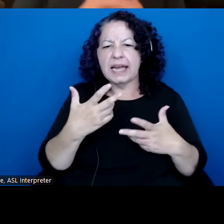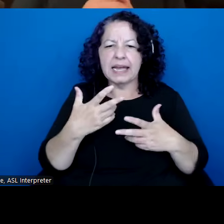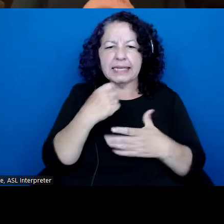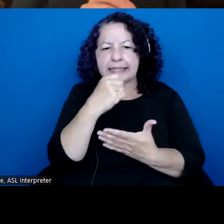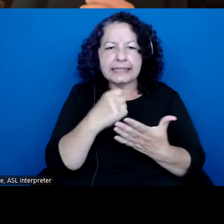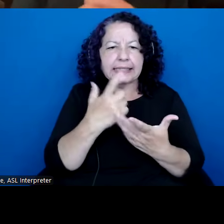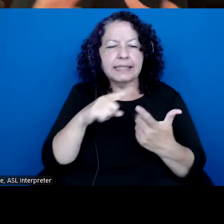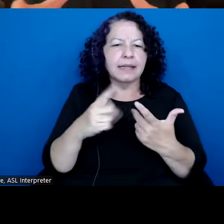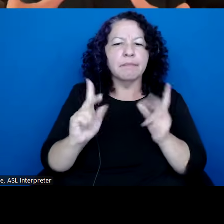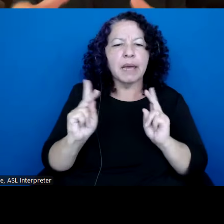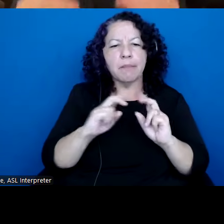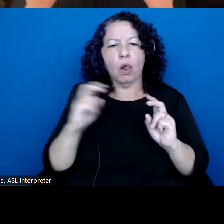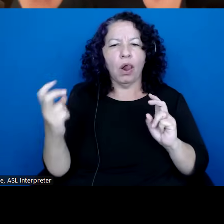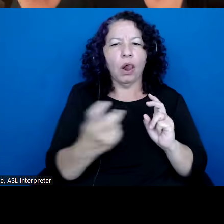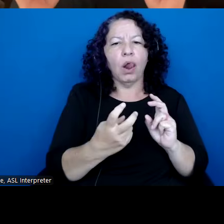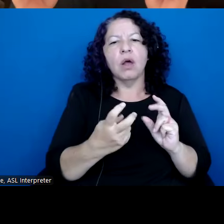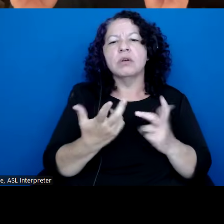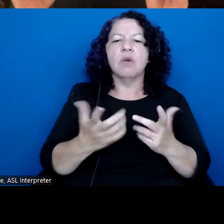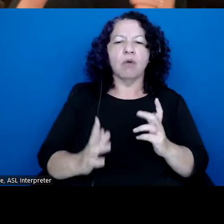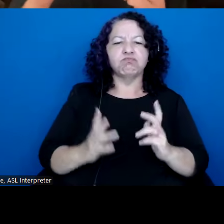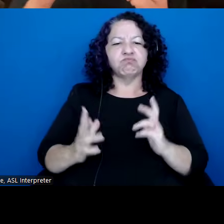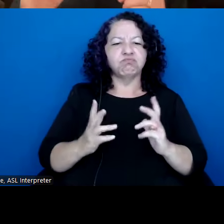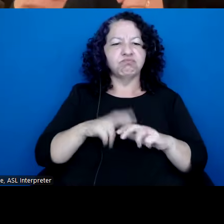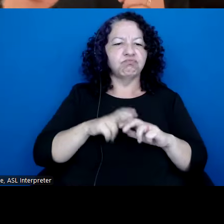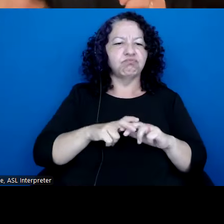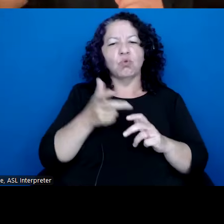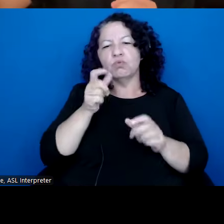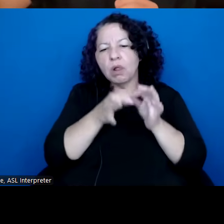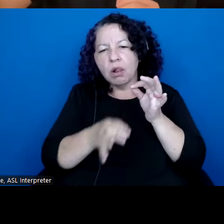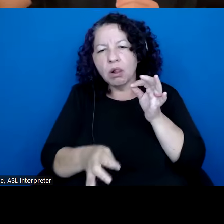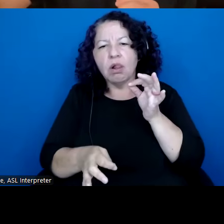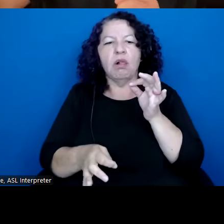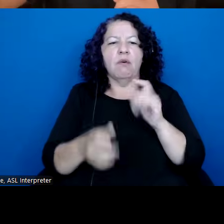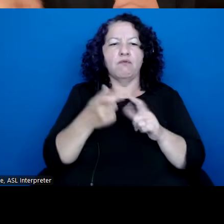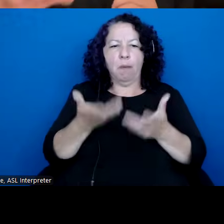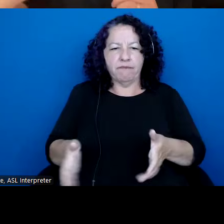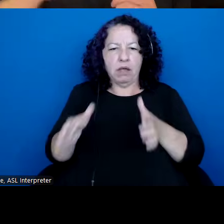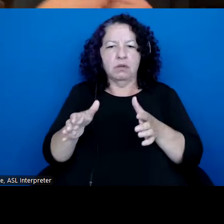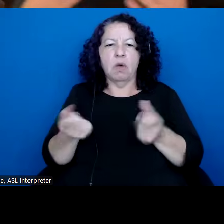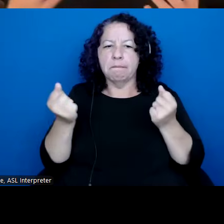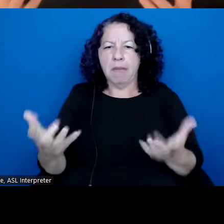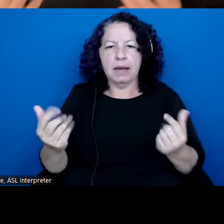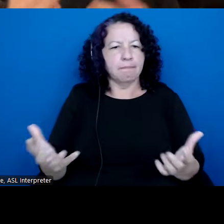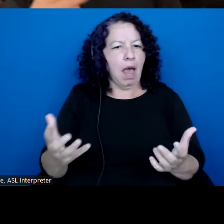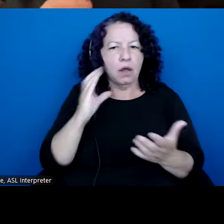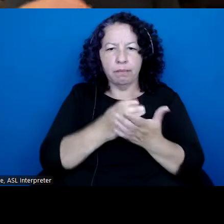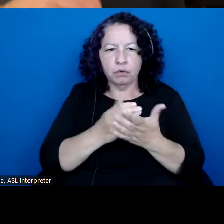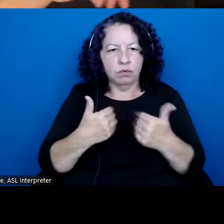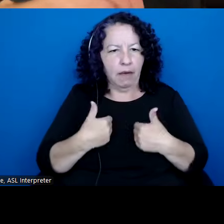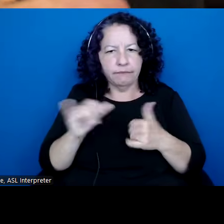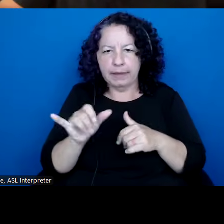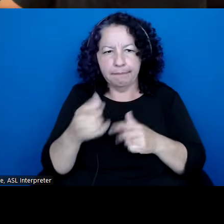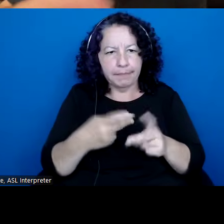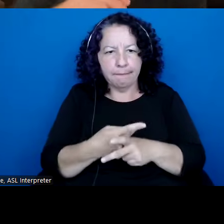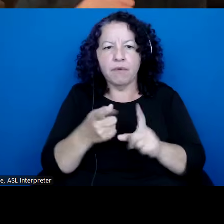drinking from a shared vessel through these long straws. We have lots and lots of these, hundreds. Here are some other examples.